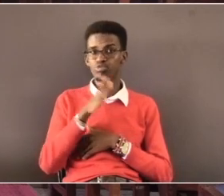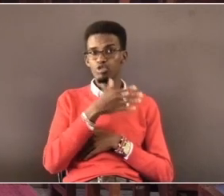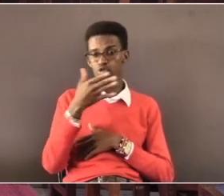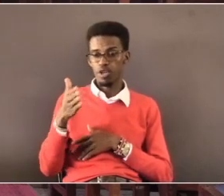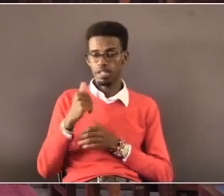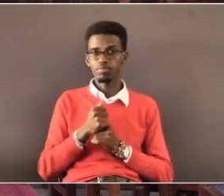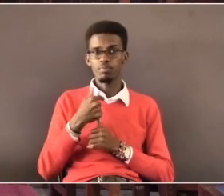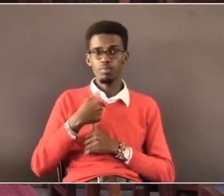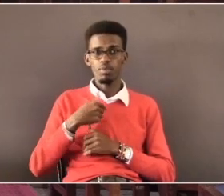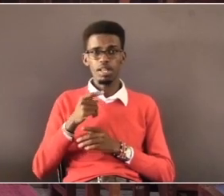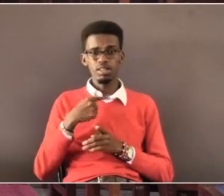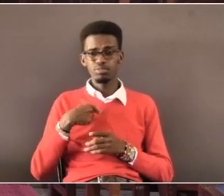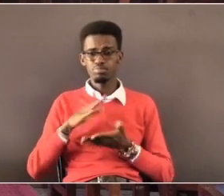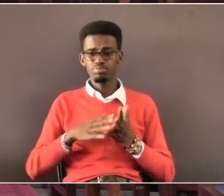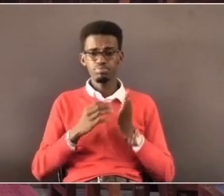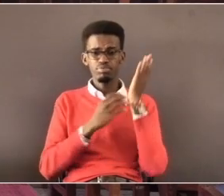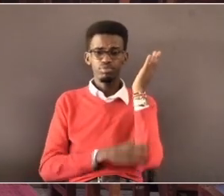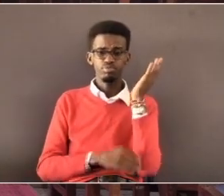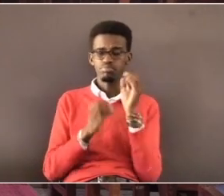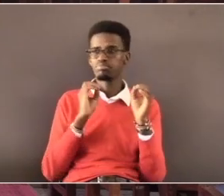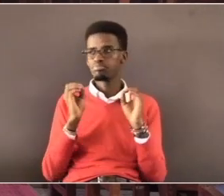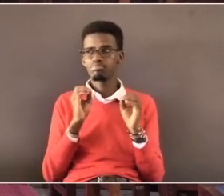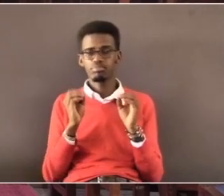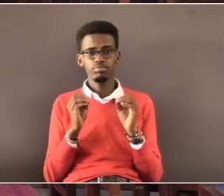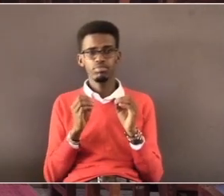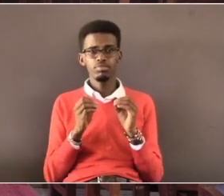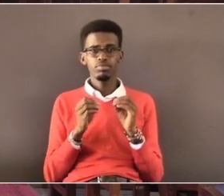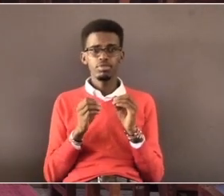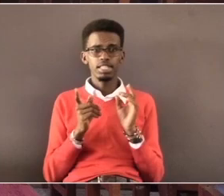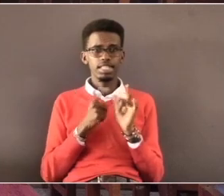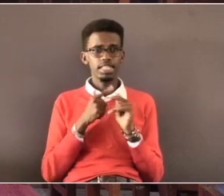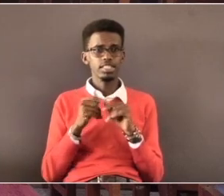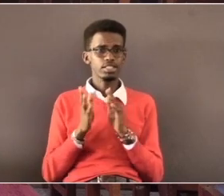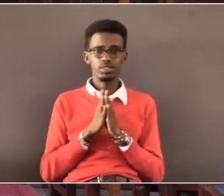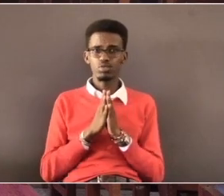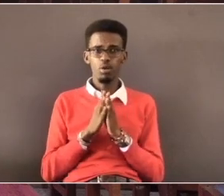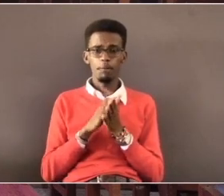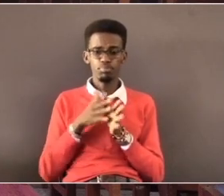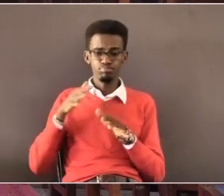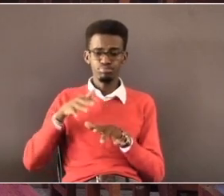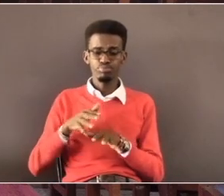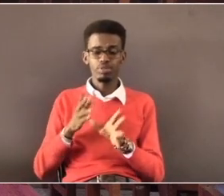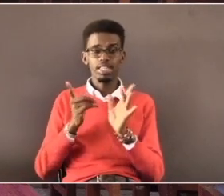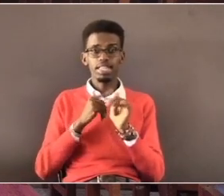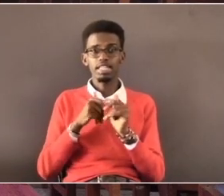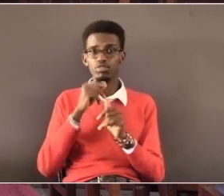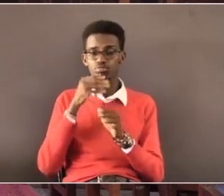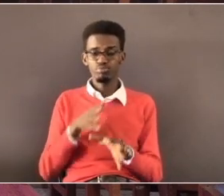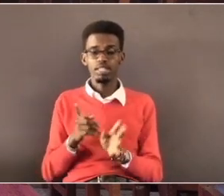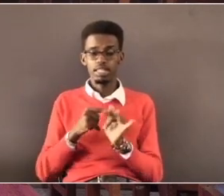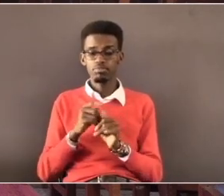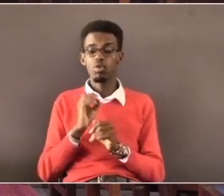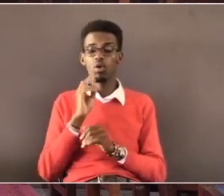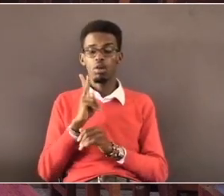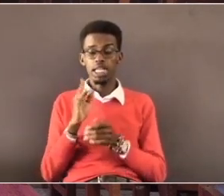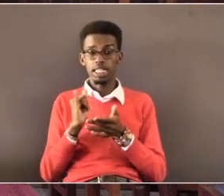starts saying, mimi siwezi sota, like nikisota, like there's a way a story can flow and not flow. And then you'll be like, okay,